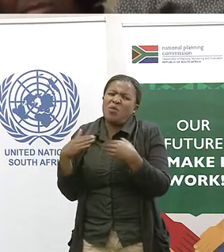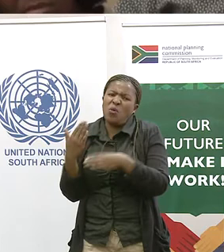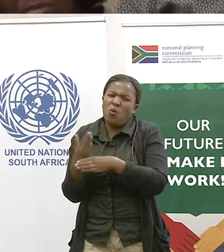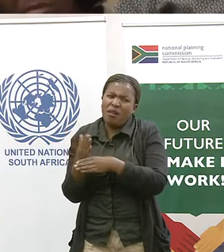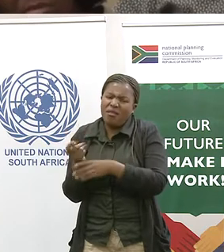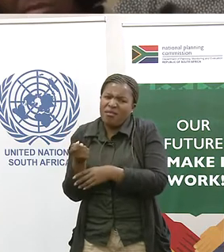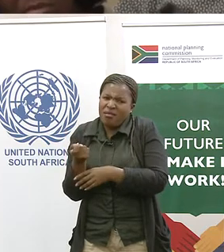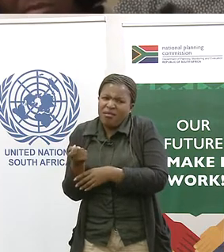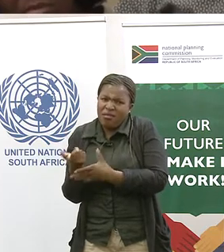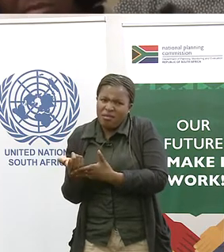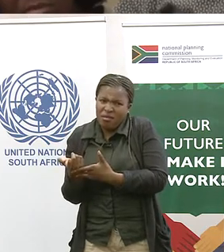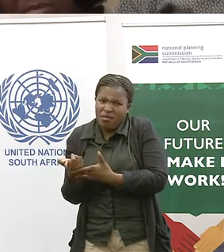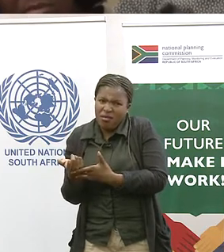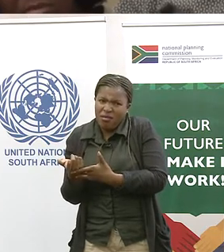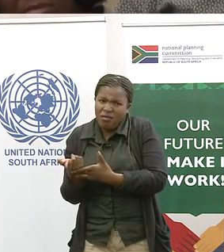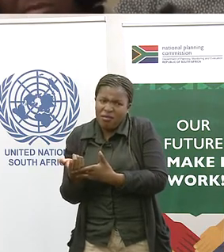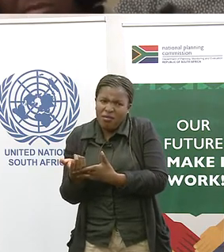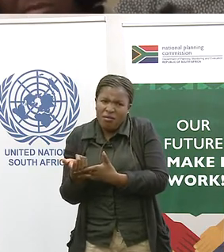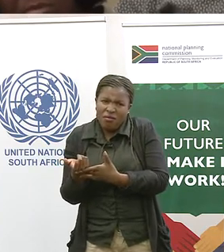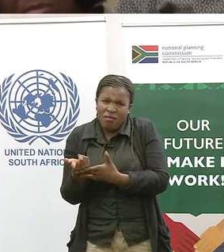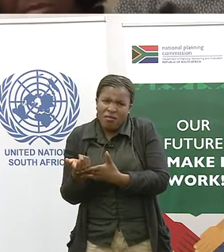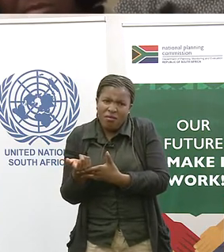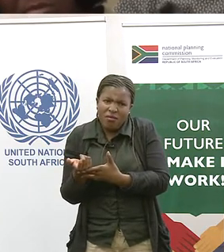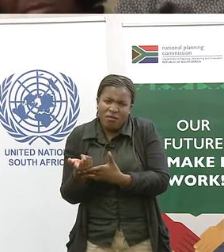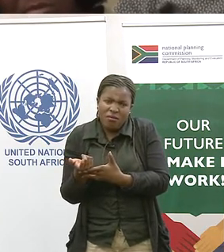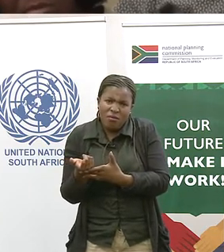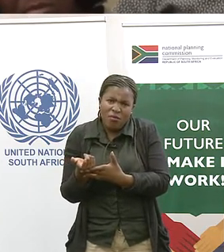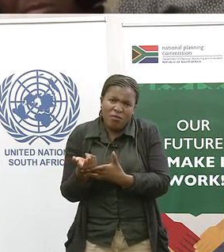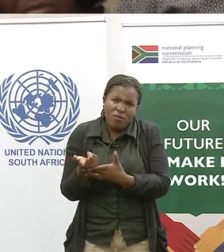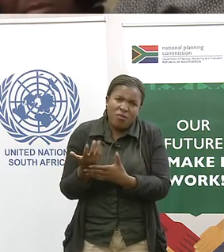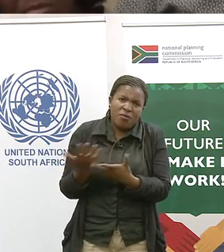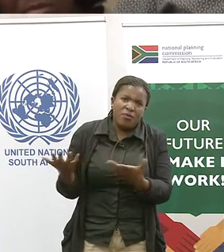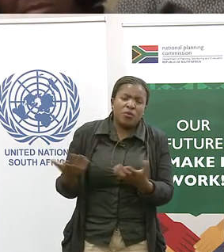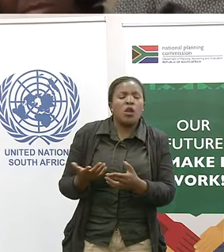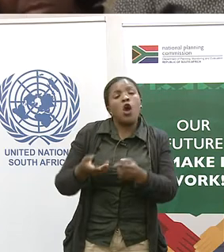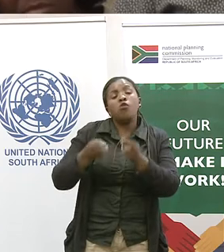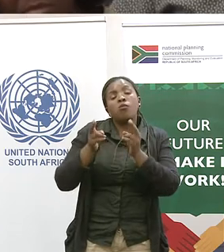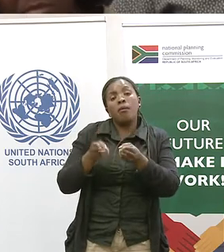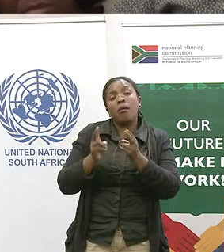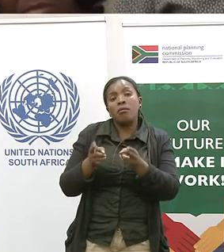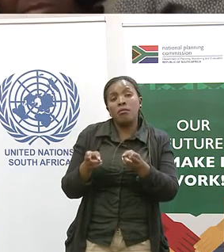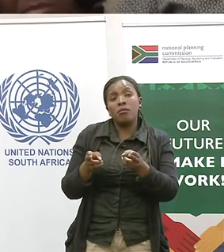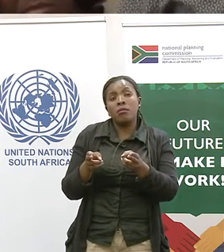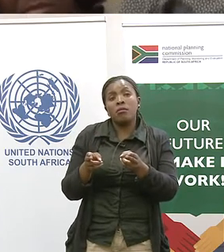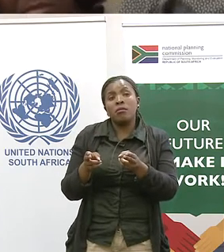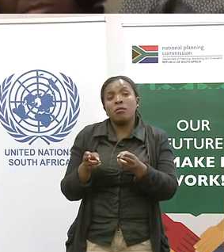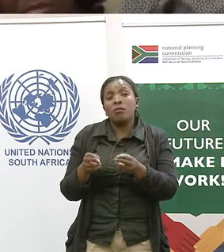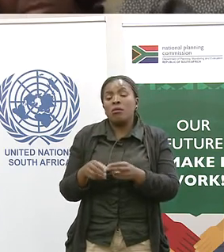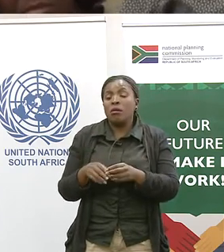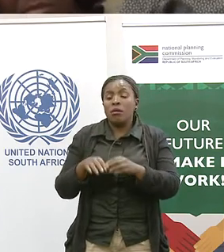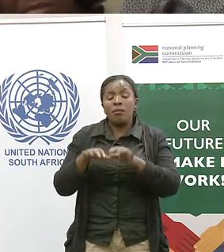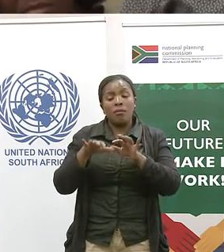one. And in most cases, people work in very, very, harsher